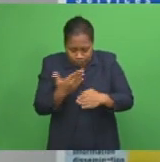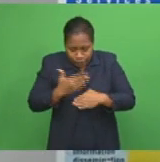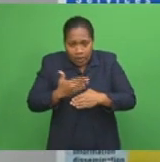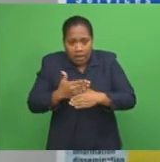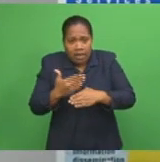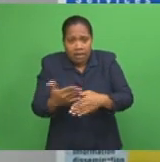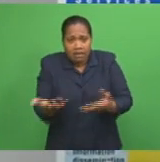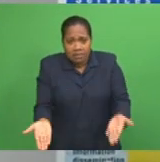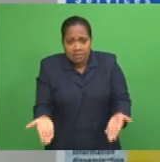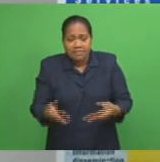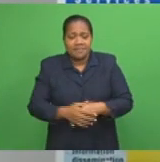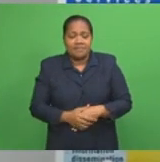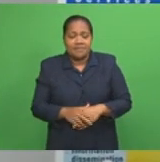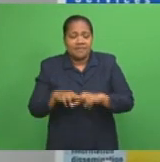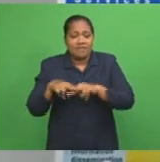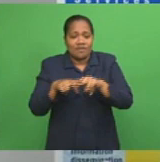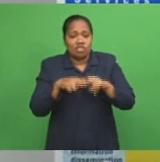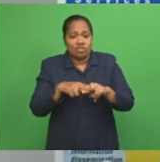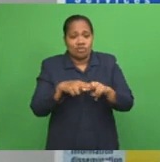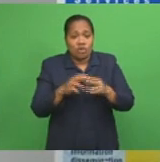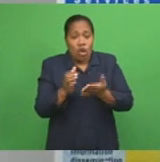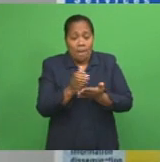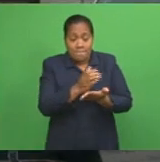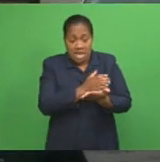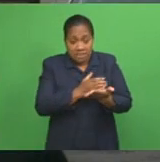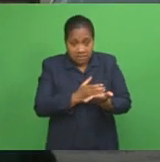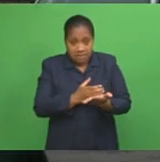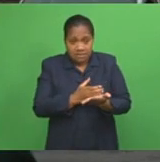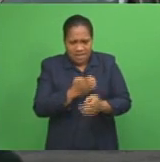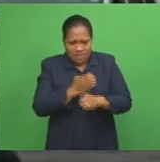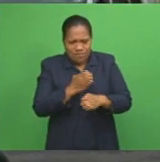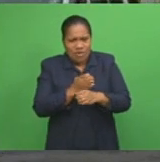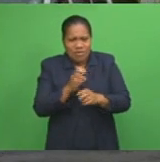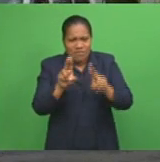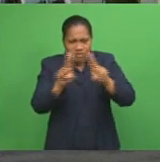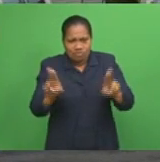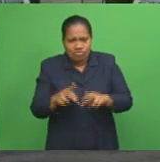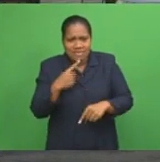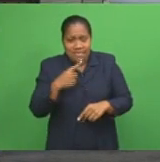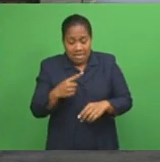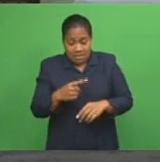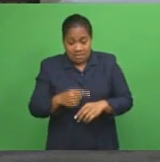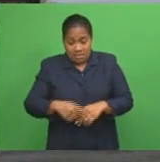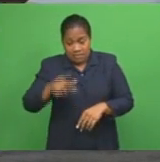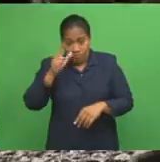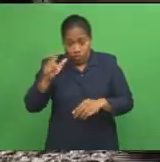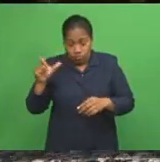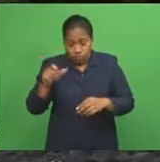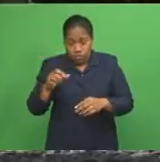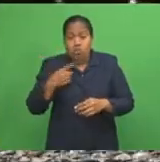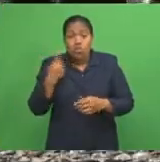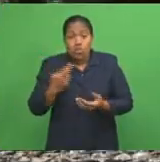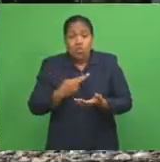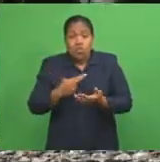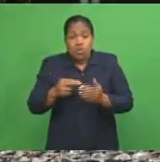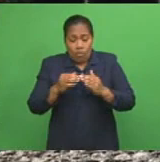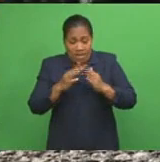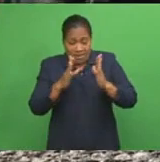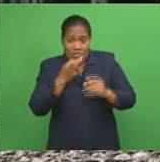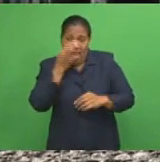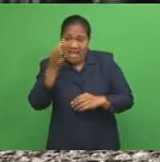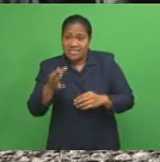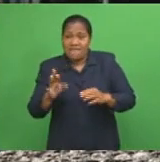Fiji Commerce and Employees Federation has suggested that tenants should provide proof of their employment status when asking for rent